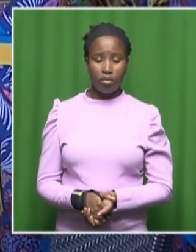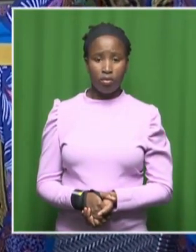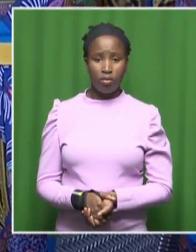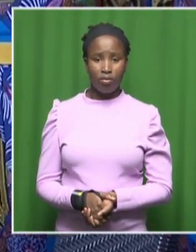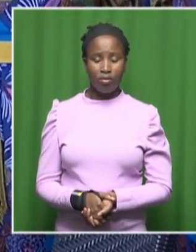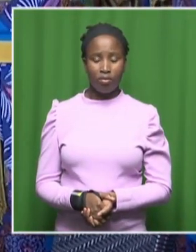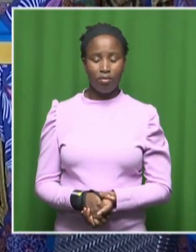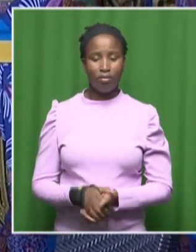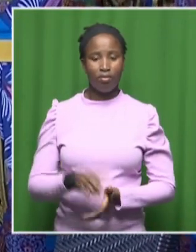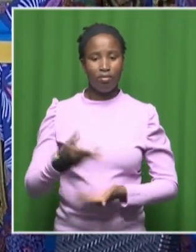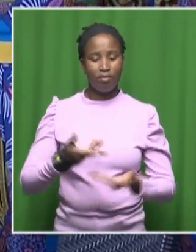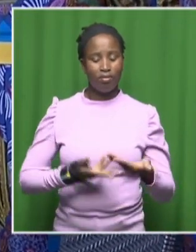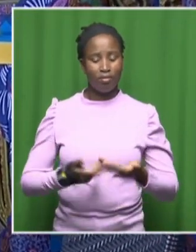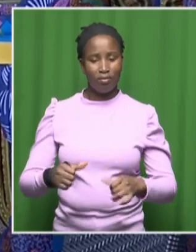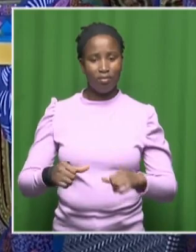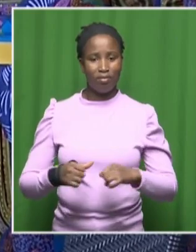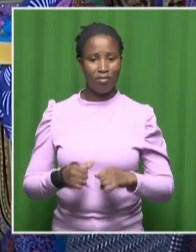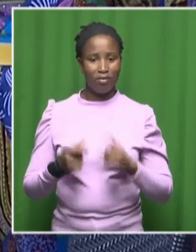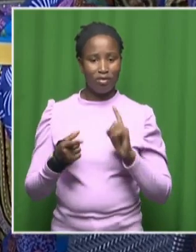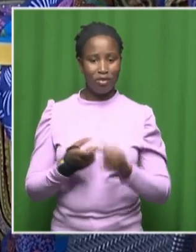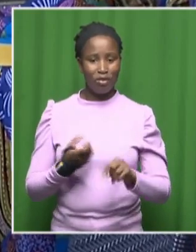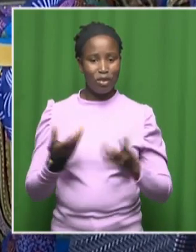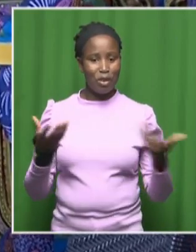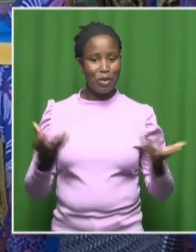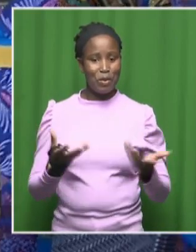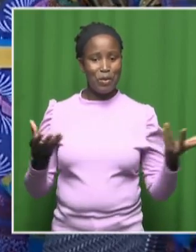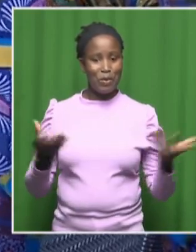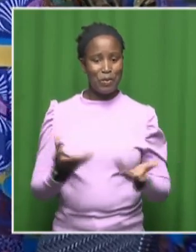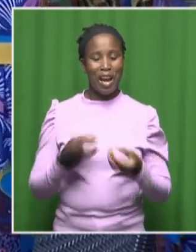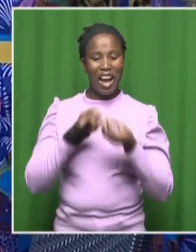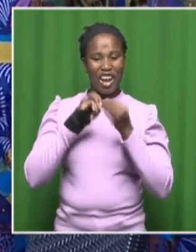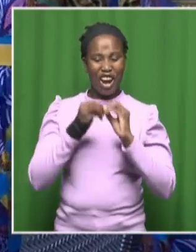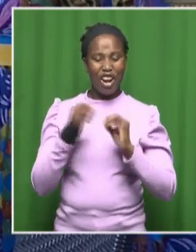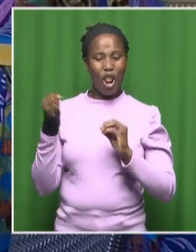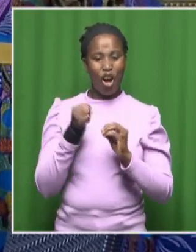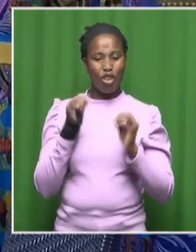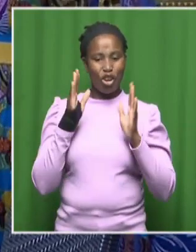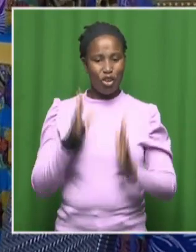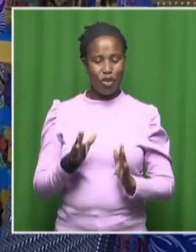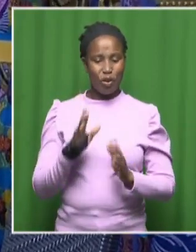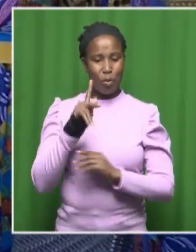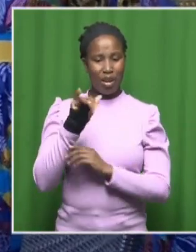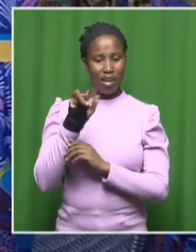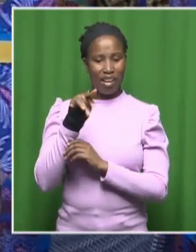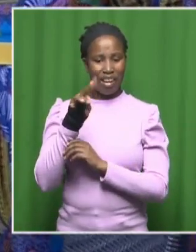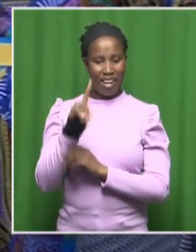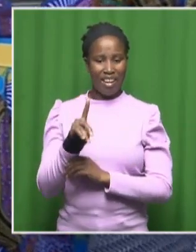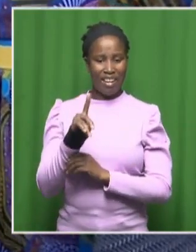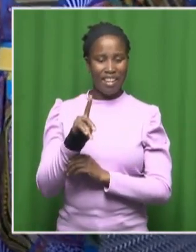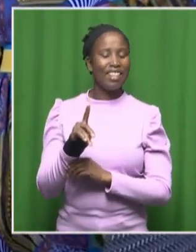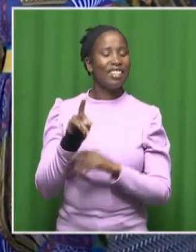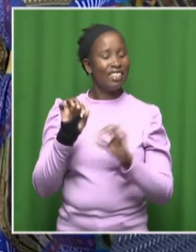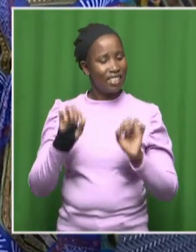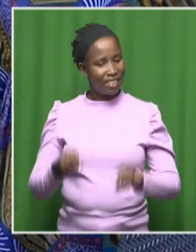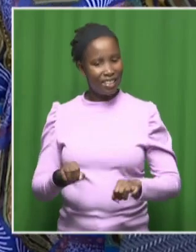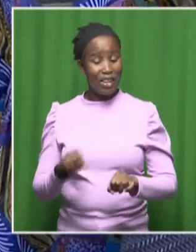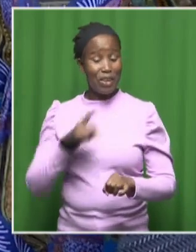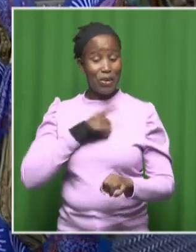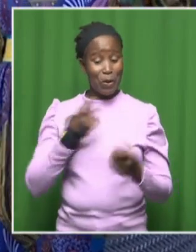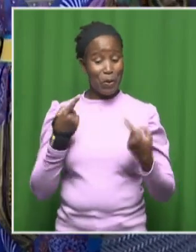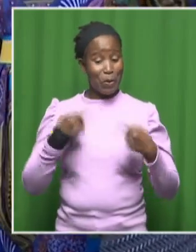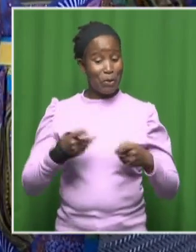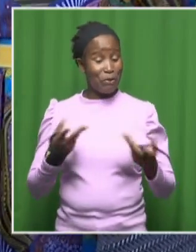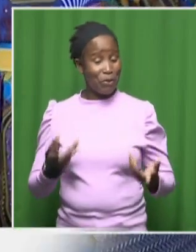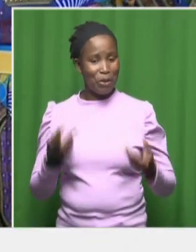And welcome back to the Cradle of Humankind and all the excitement building this morning. It is, of course, because the Netball